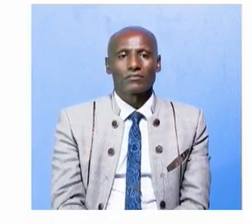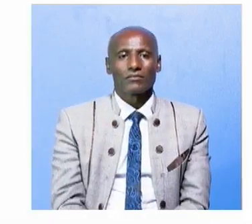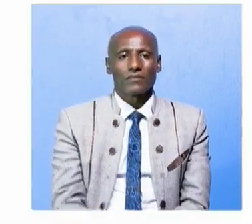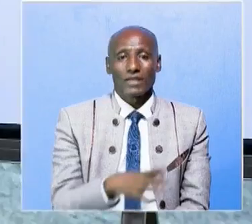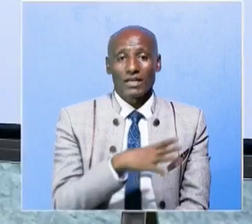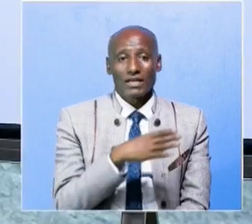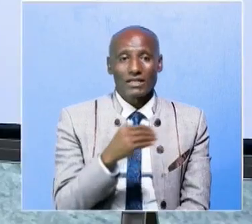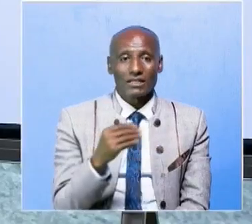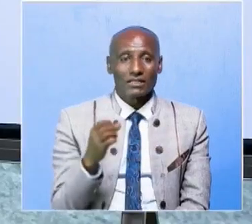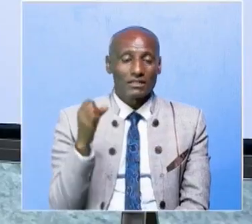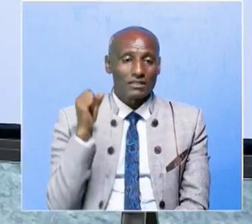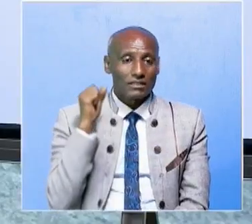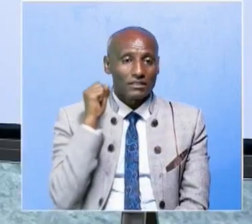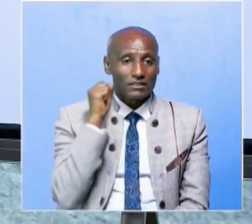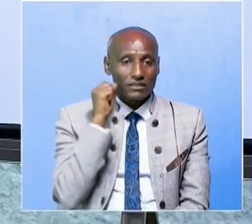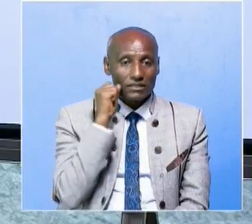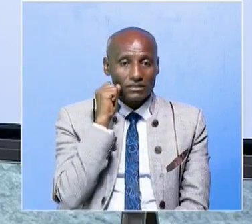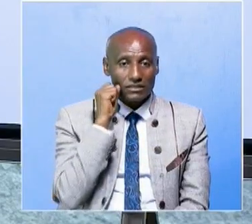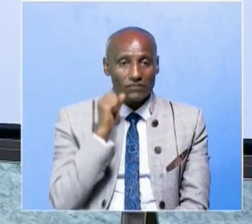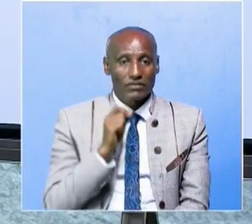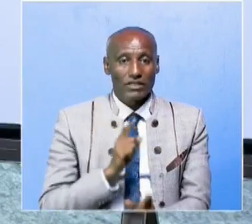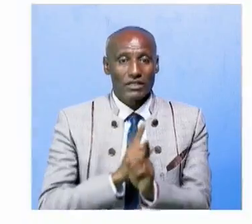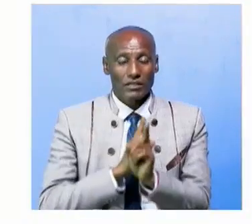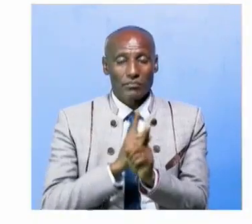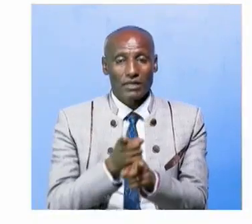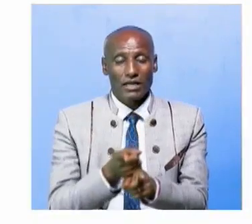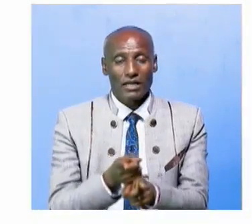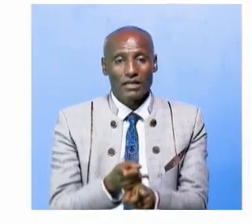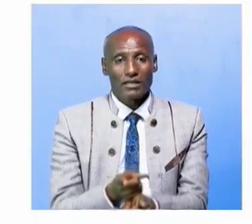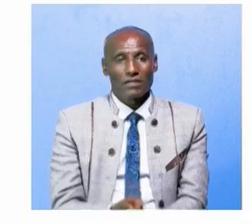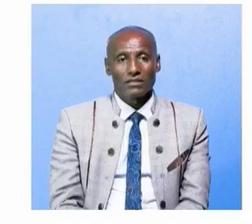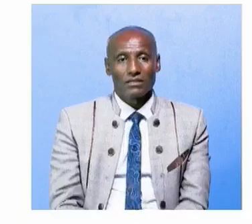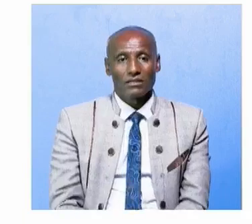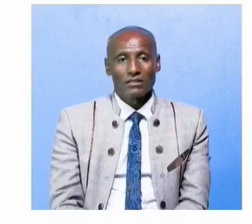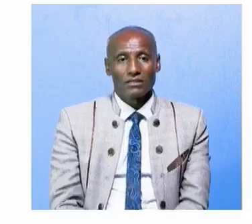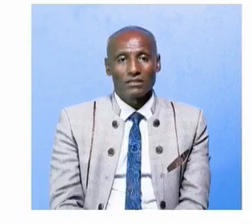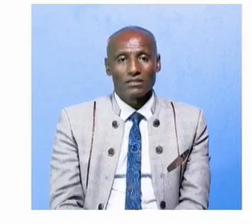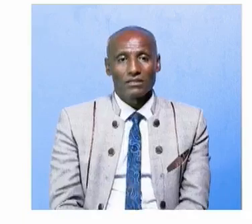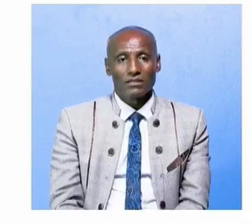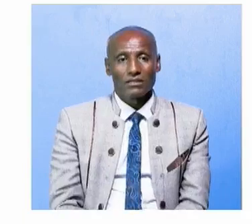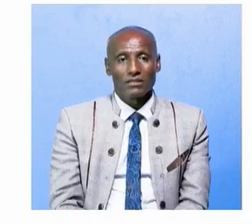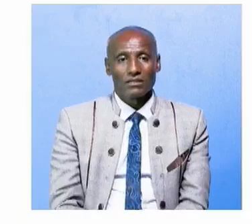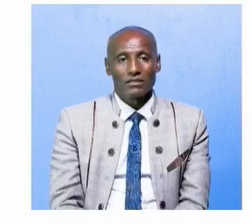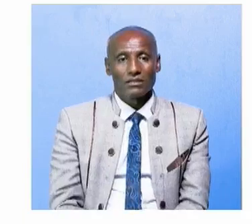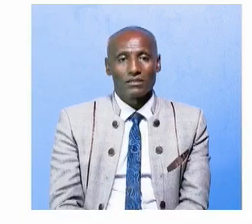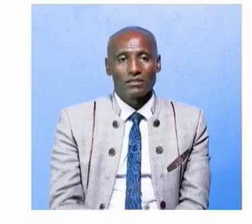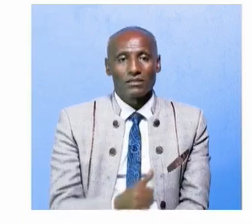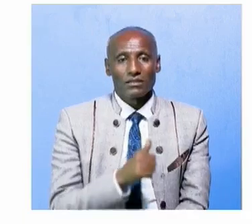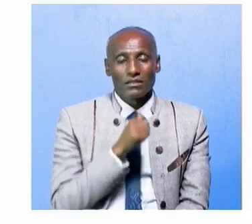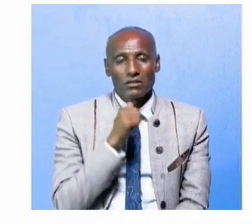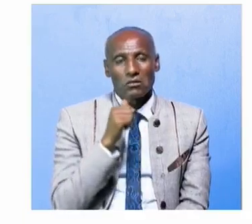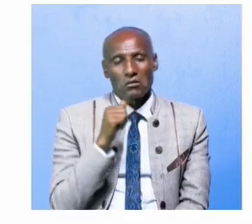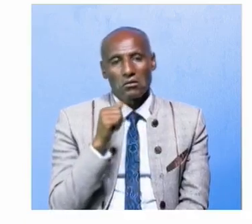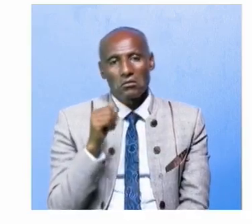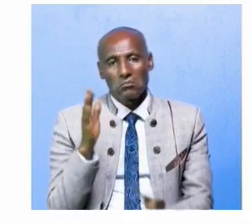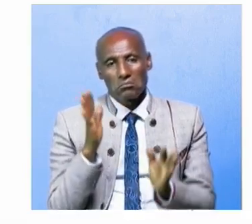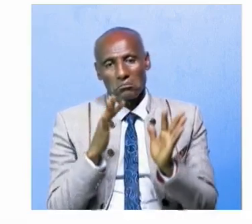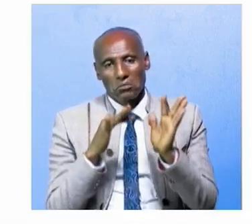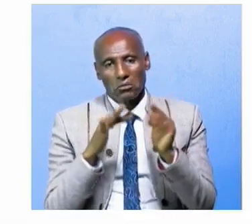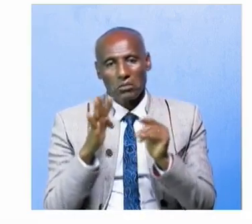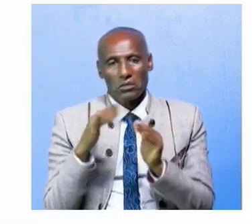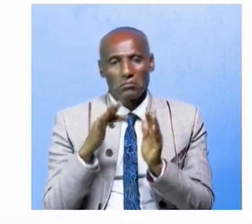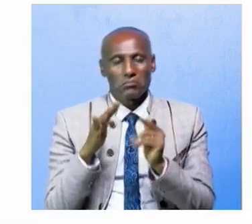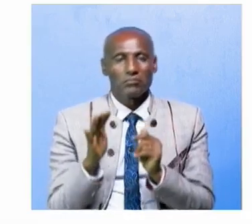And Stephen will reply back saying, what? No problem.